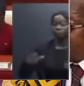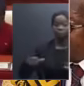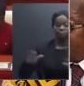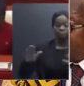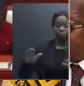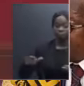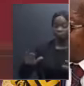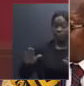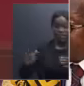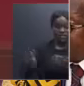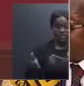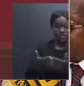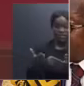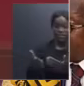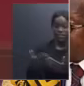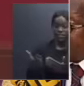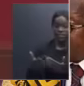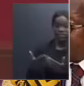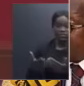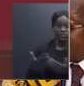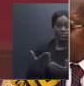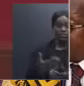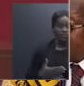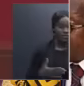Take it easy, please.